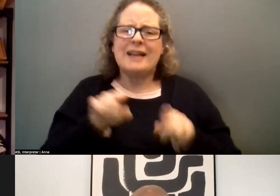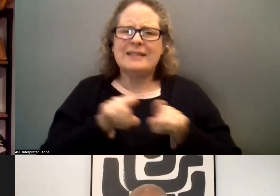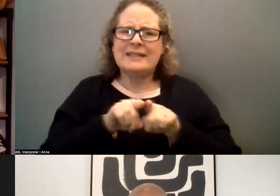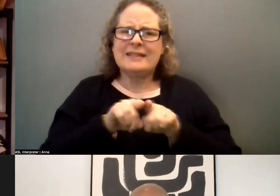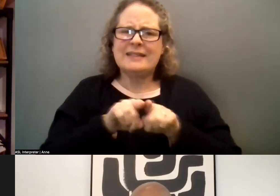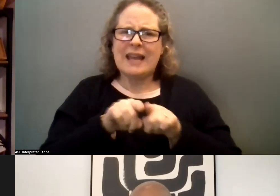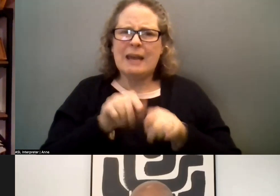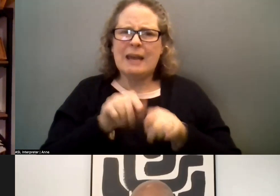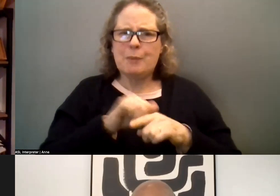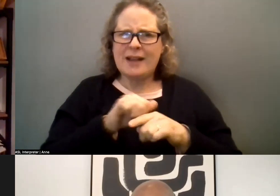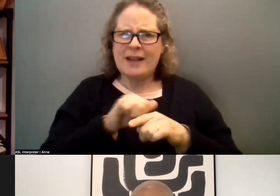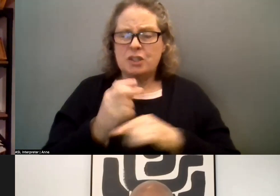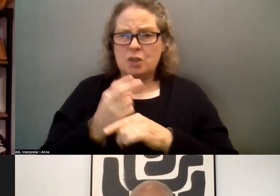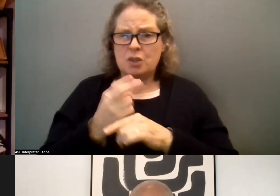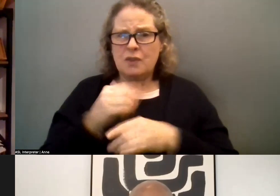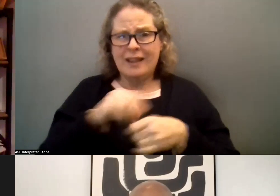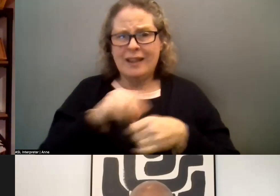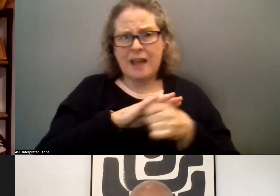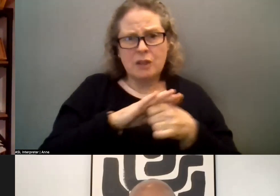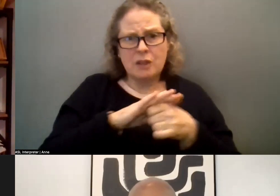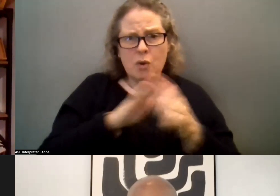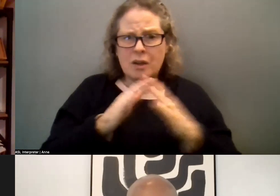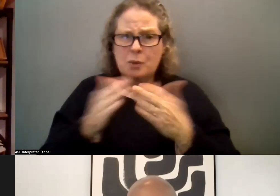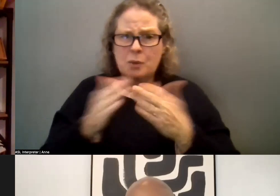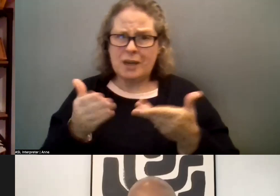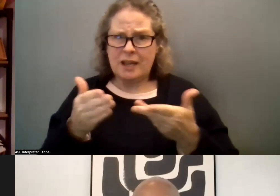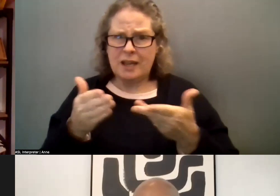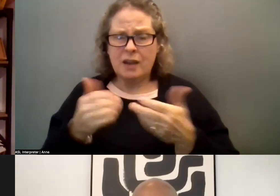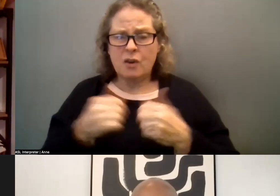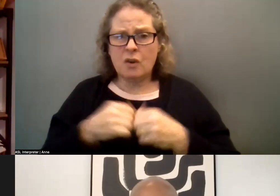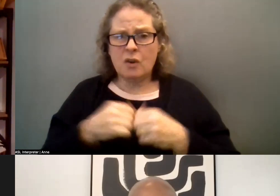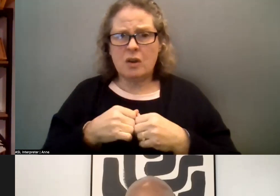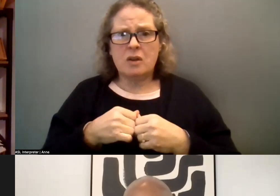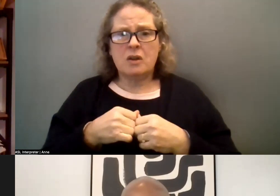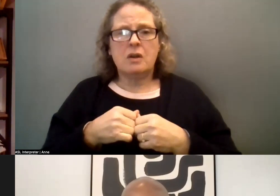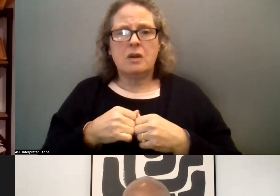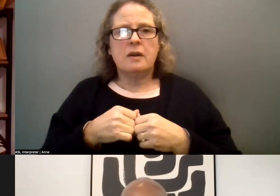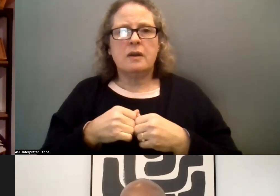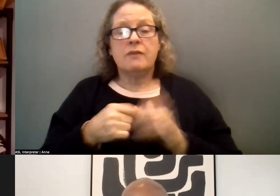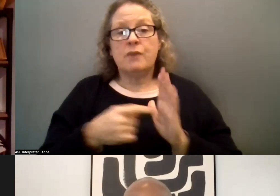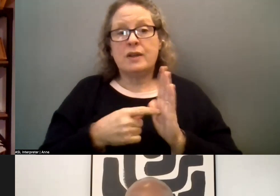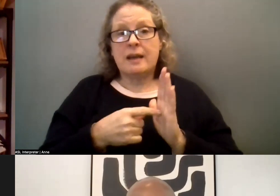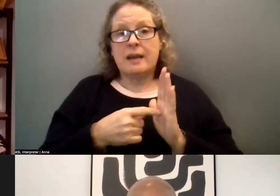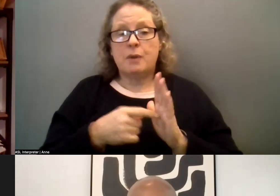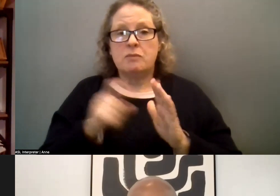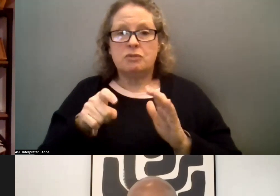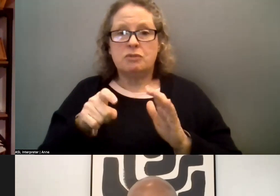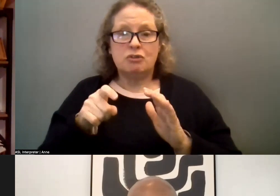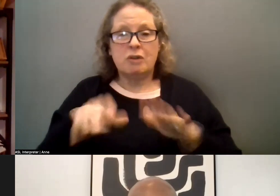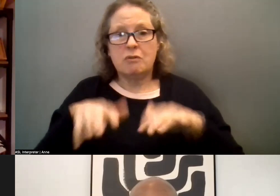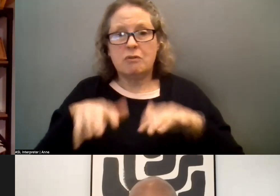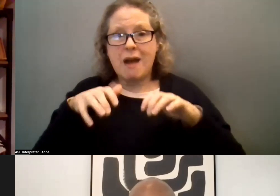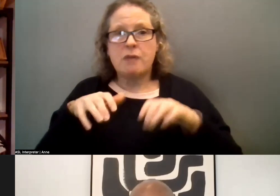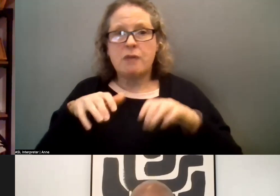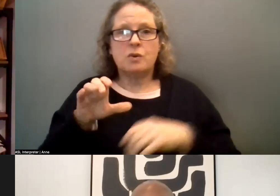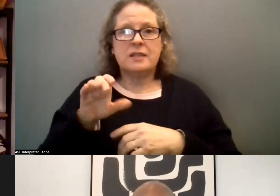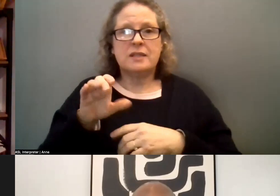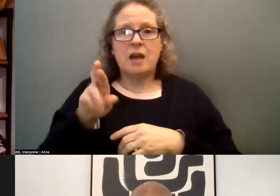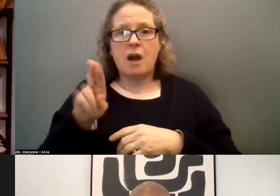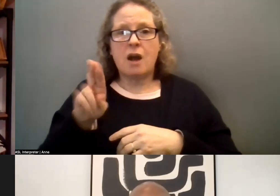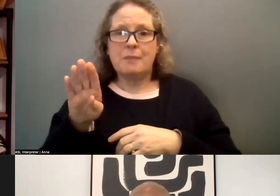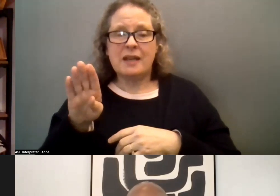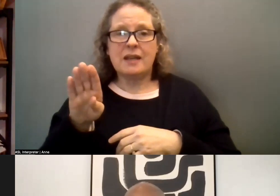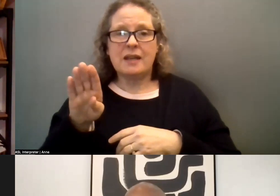local community here? Like, should the hot crowds or the CRBs play around with